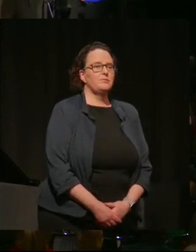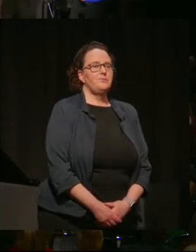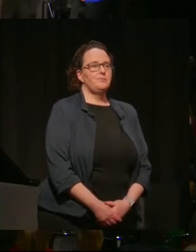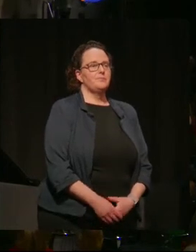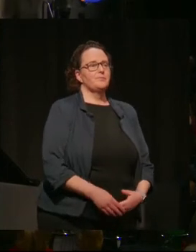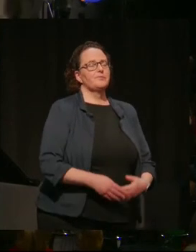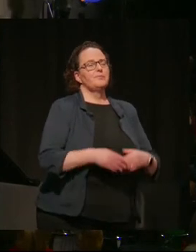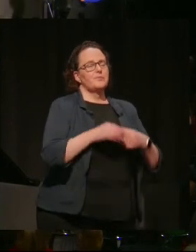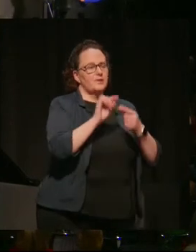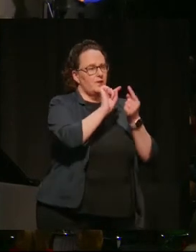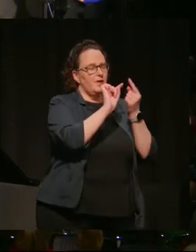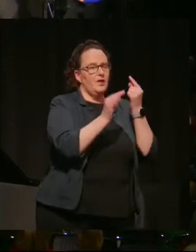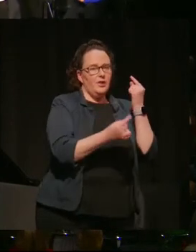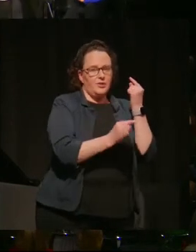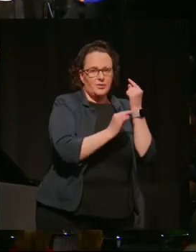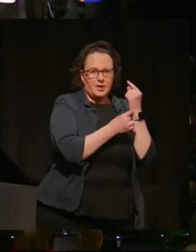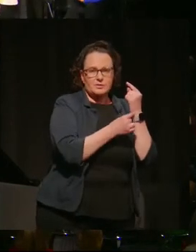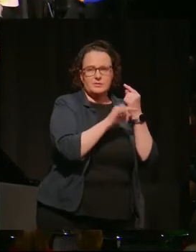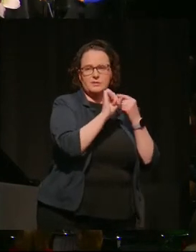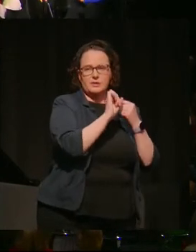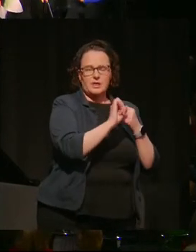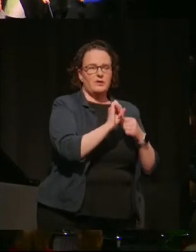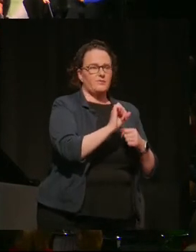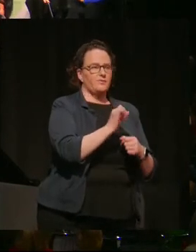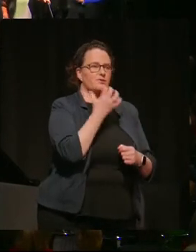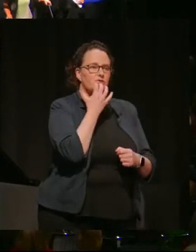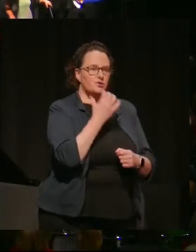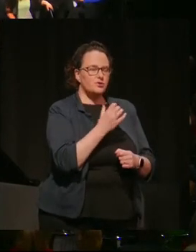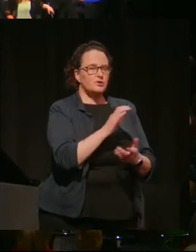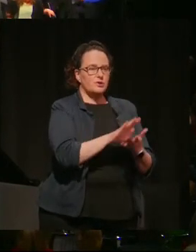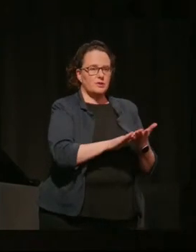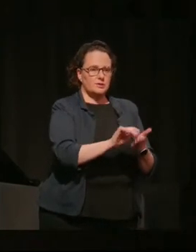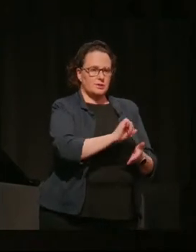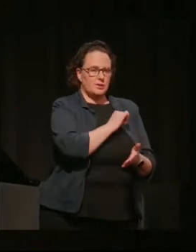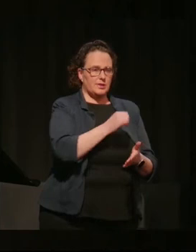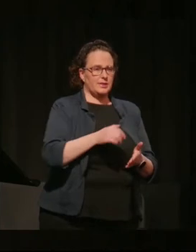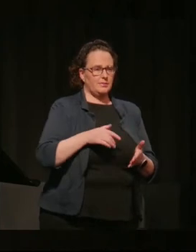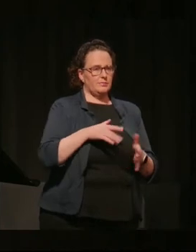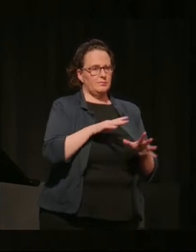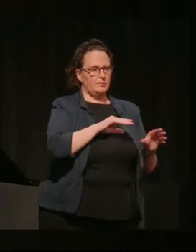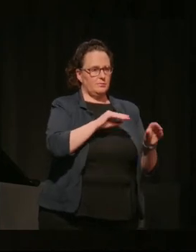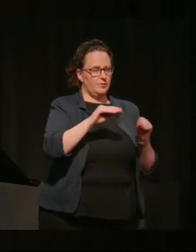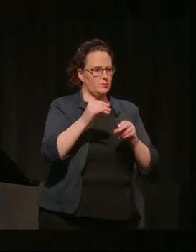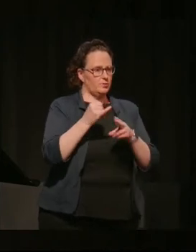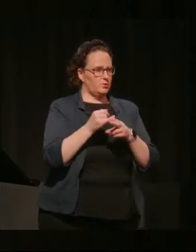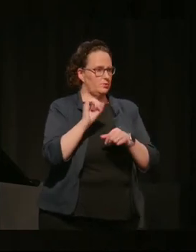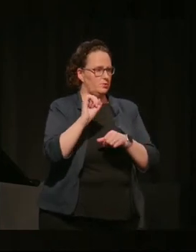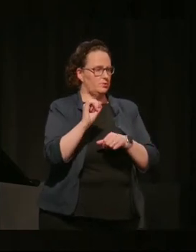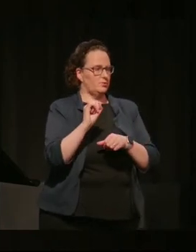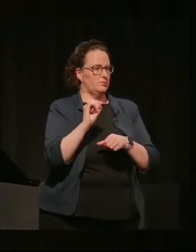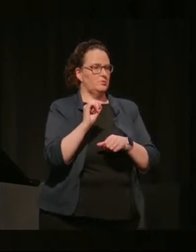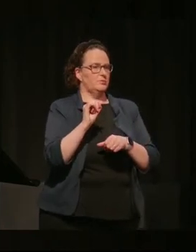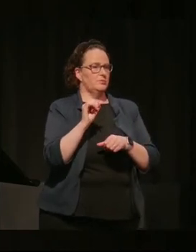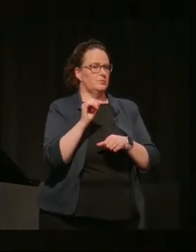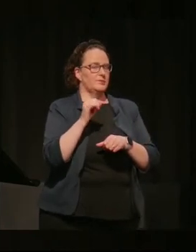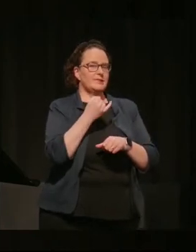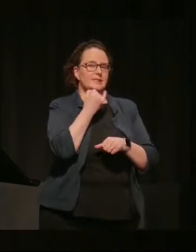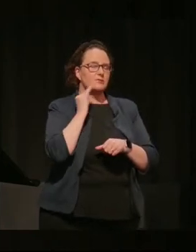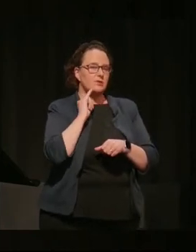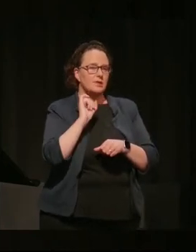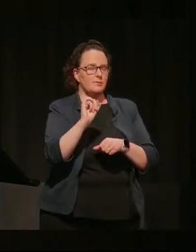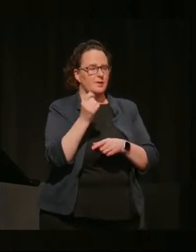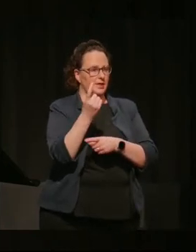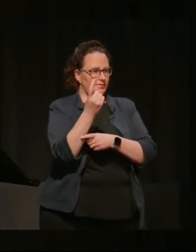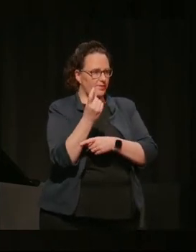Thousands of Jewish Holocaust survivors made their homes in Israel after the Second World War. I invite Ambassador of Israel,